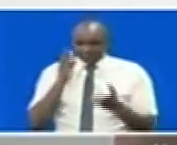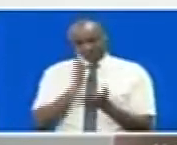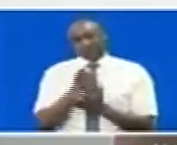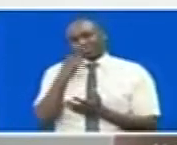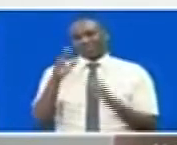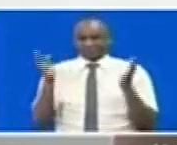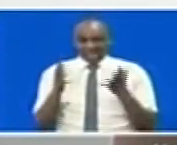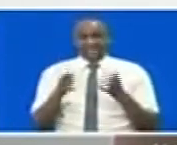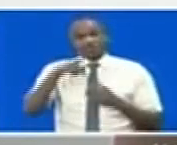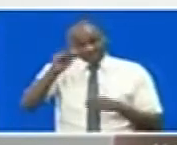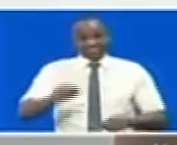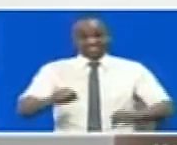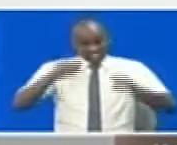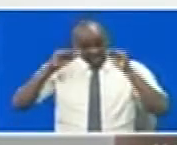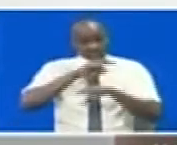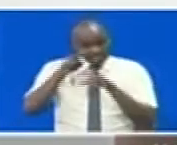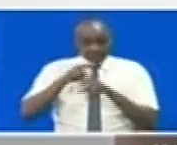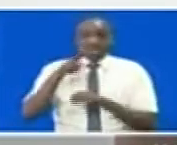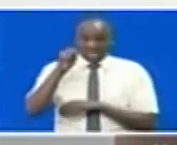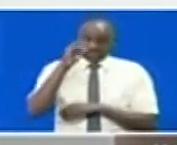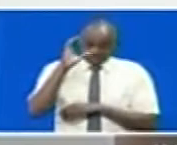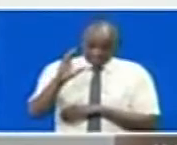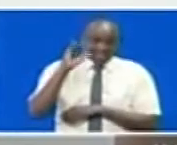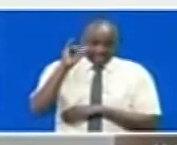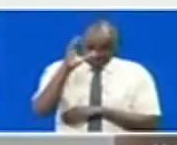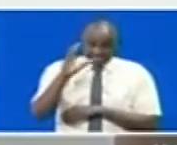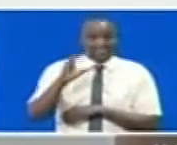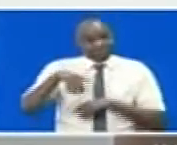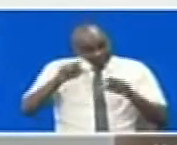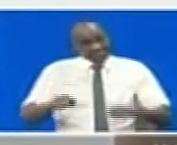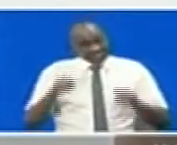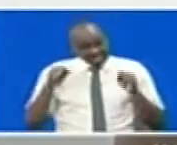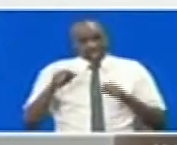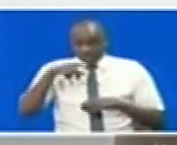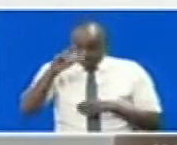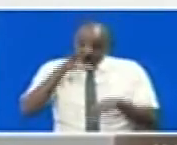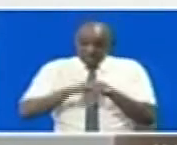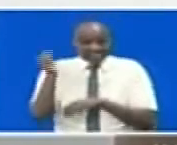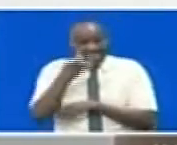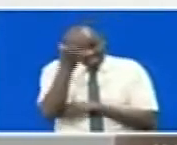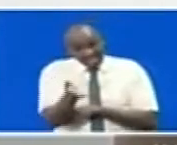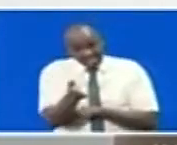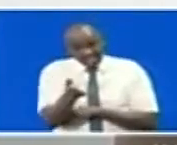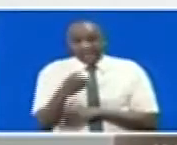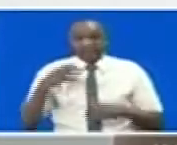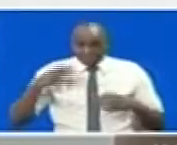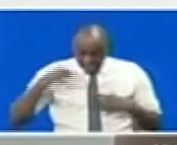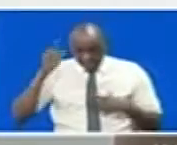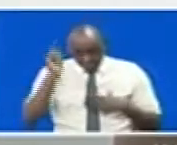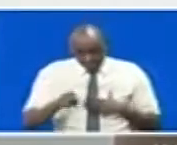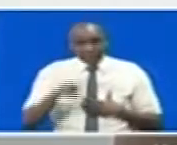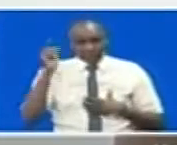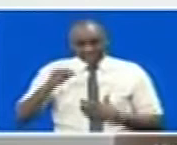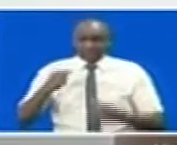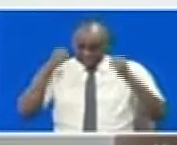Kaparo, you are the chair of the National Cohesion and Integration Commission, for which you draw a salary. Should there not be a champion that fights